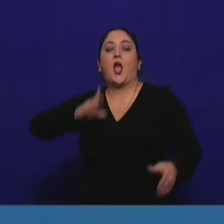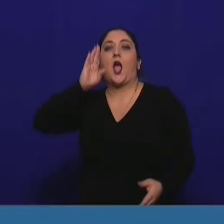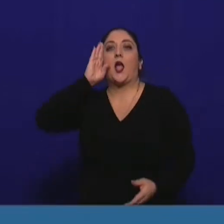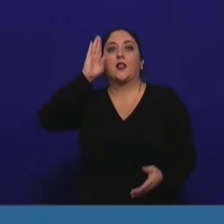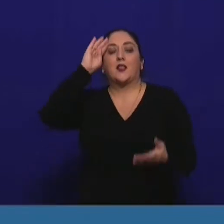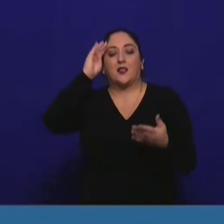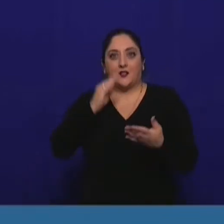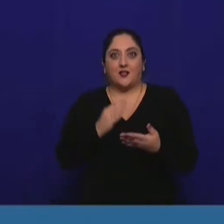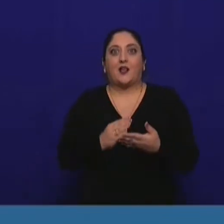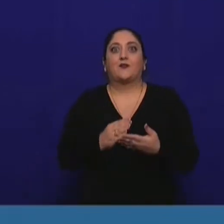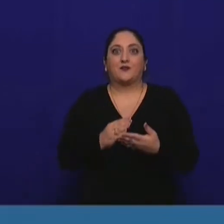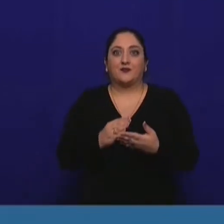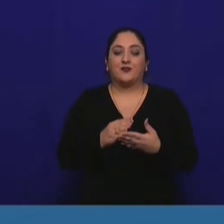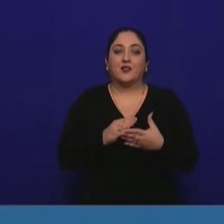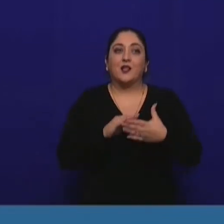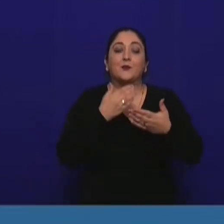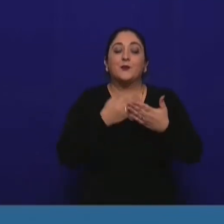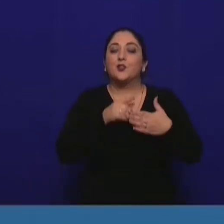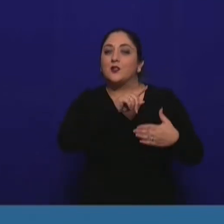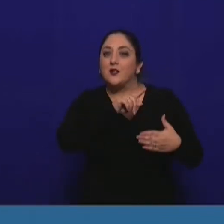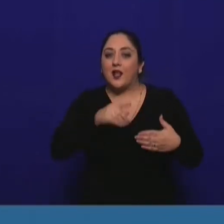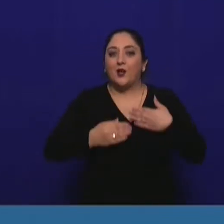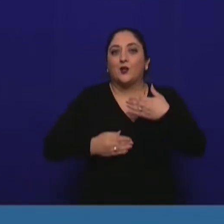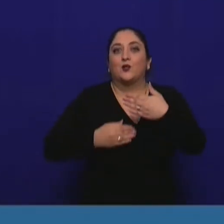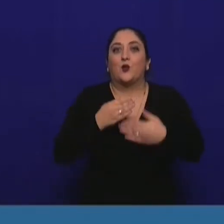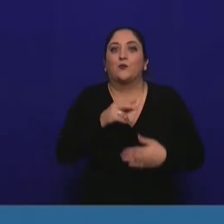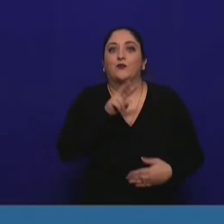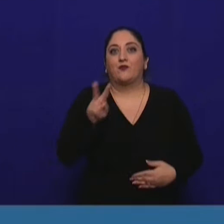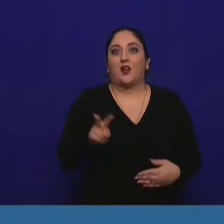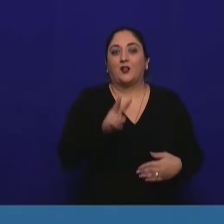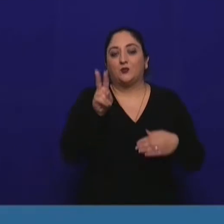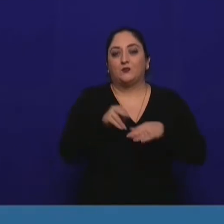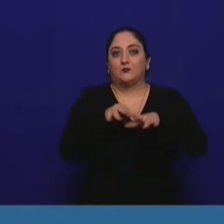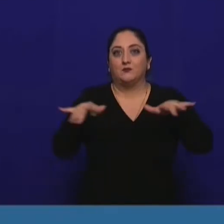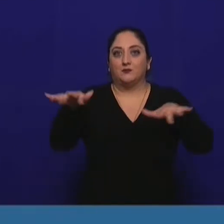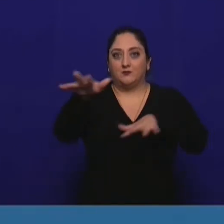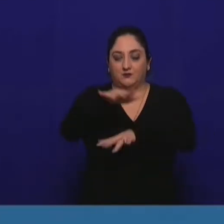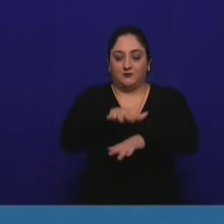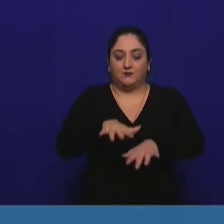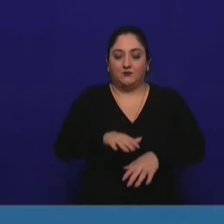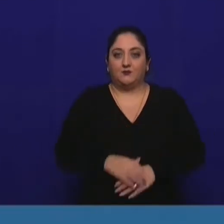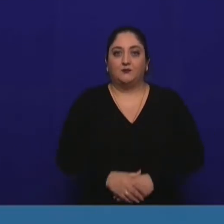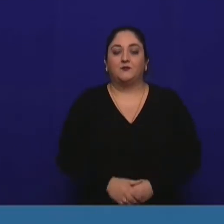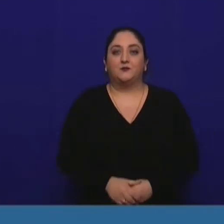jibqgħu fil-post ħalli jekk aħna nibqgħu naraw x'ħajkun l-impatt ta' dan it-tilqim.